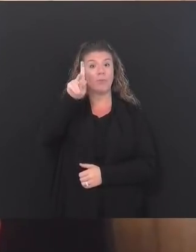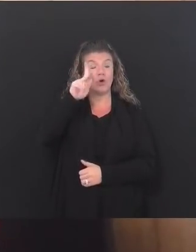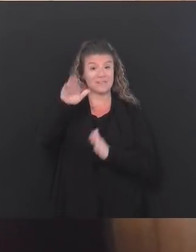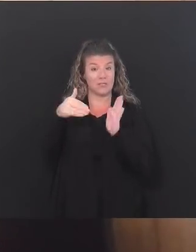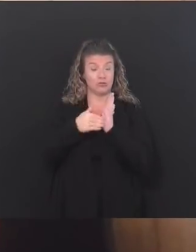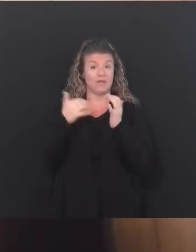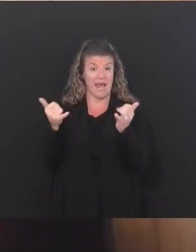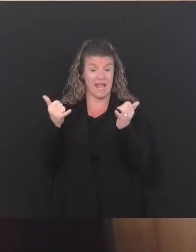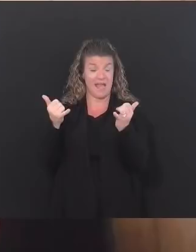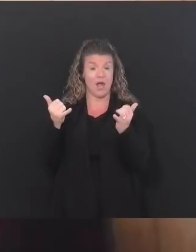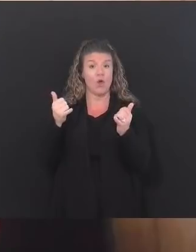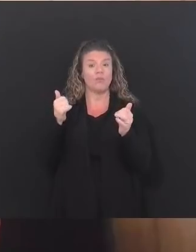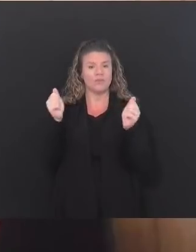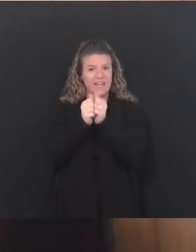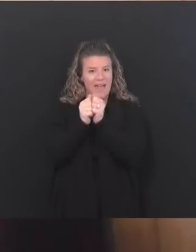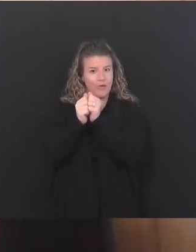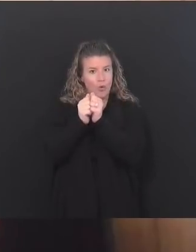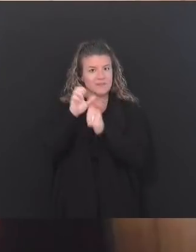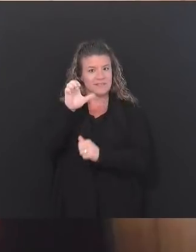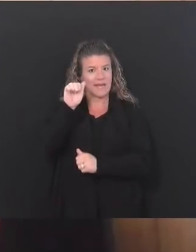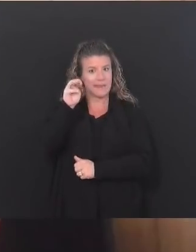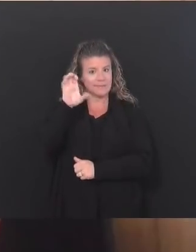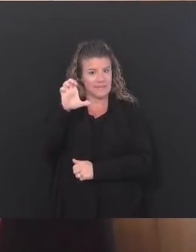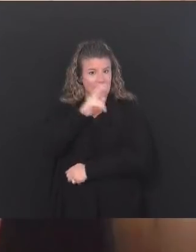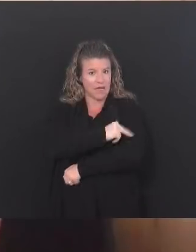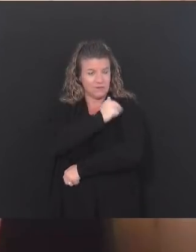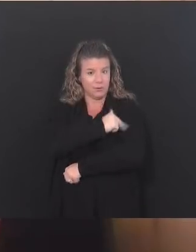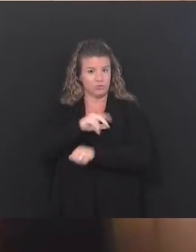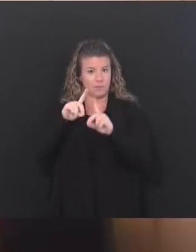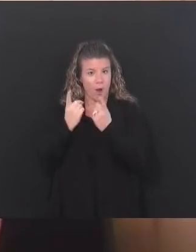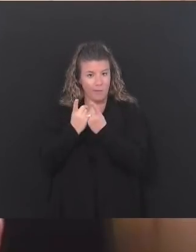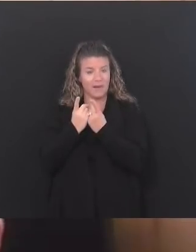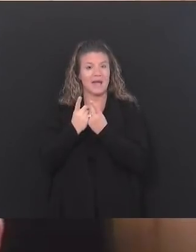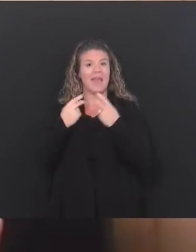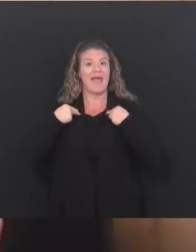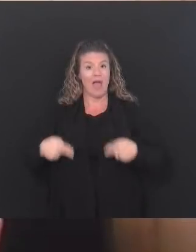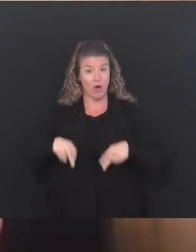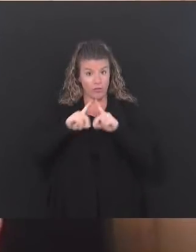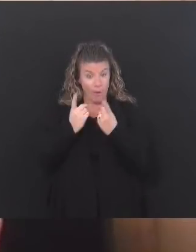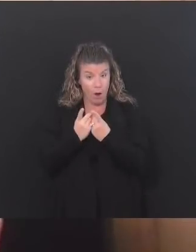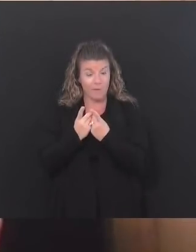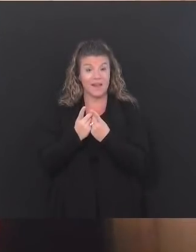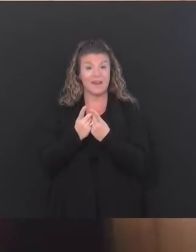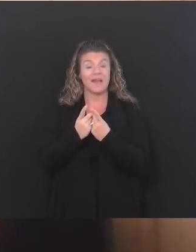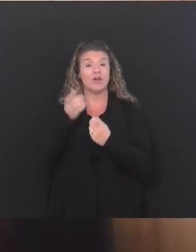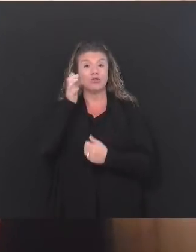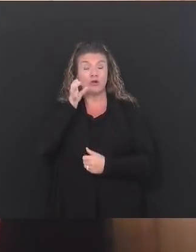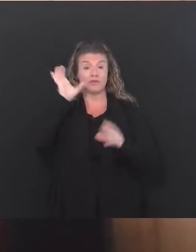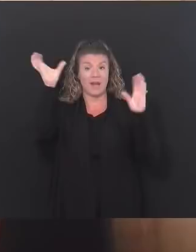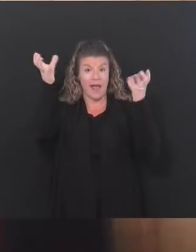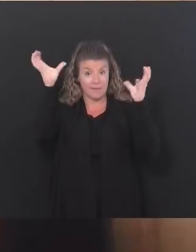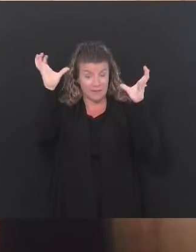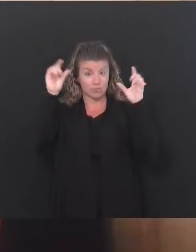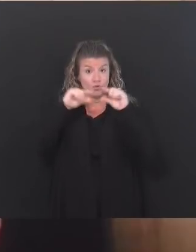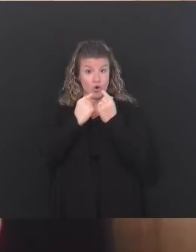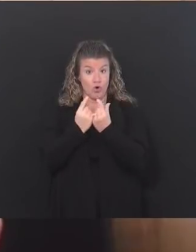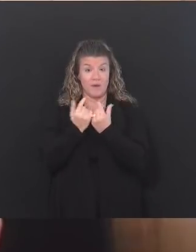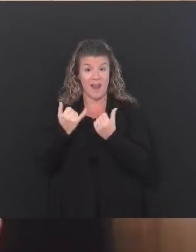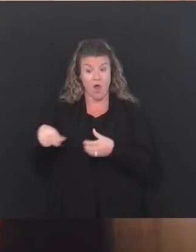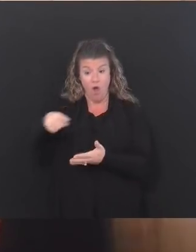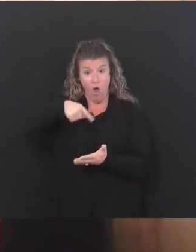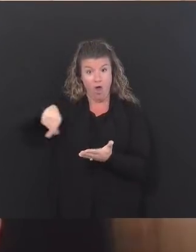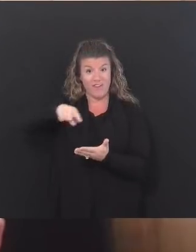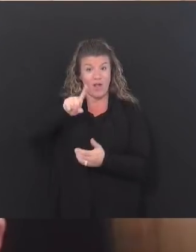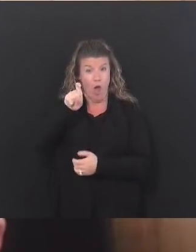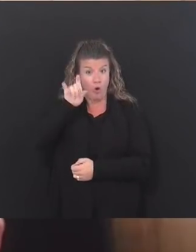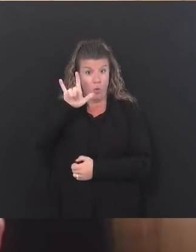along with CAMC, Kanawha Charleston Health Department, and Charleston Ambulance Authority. Over